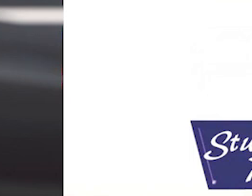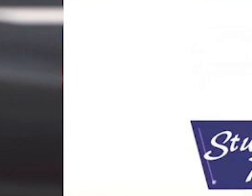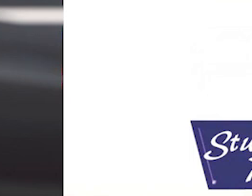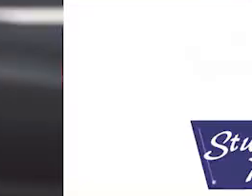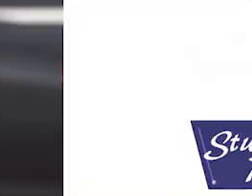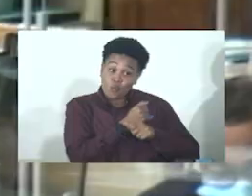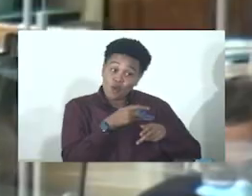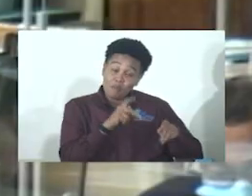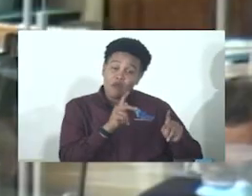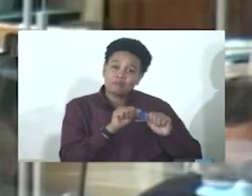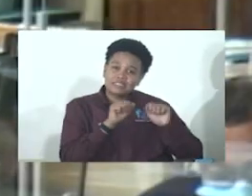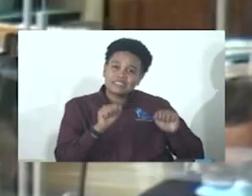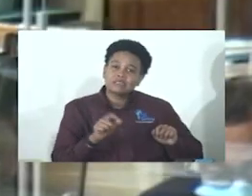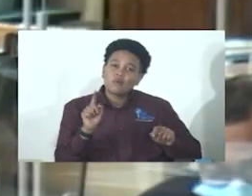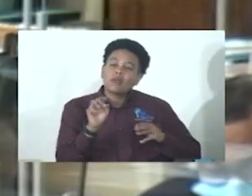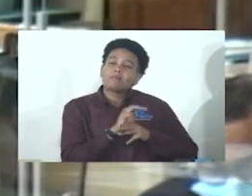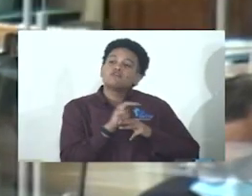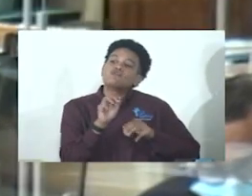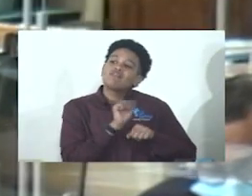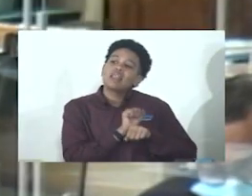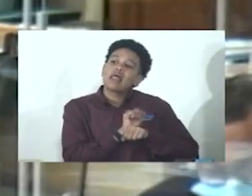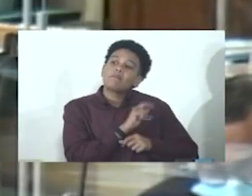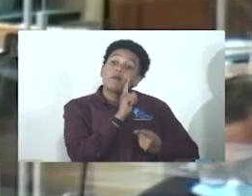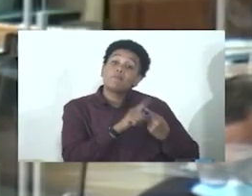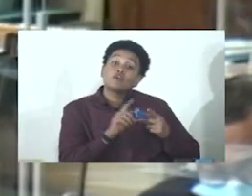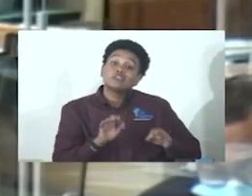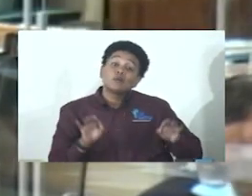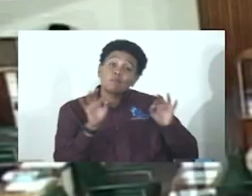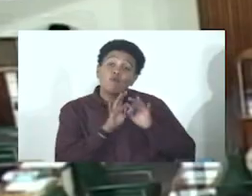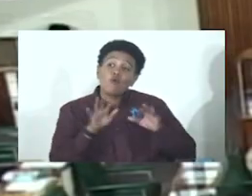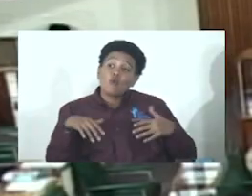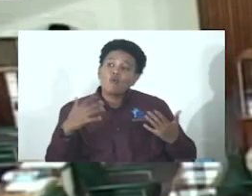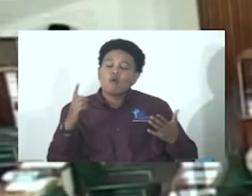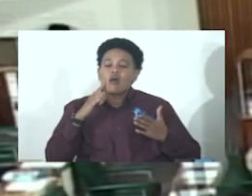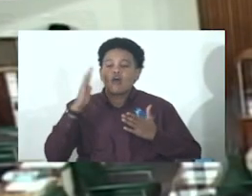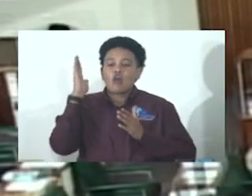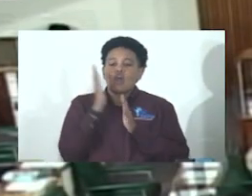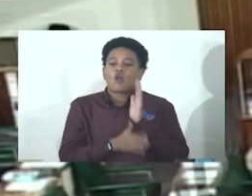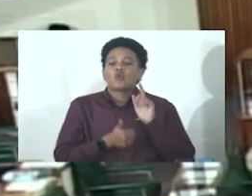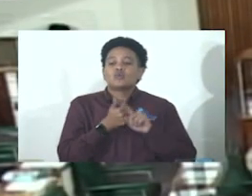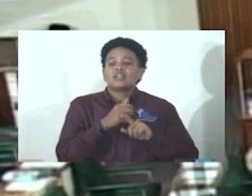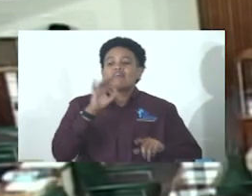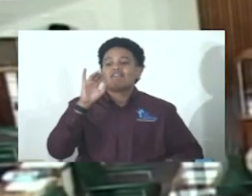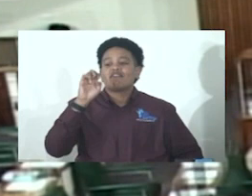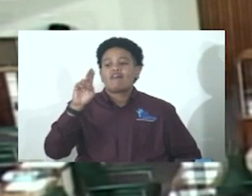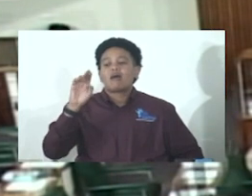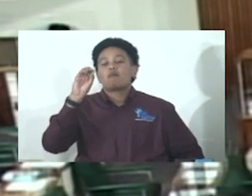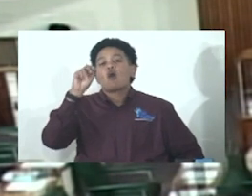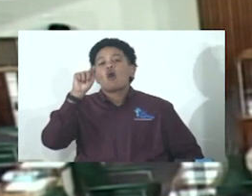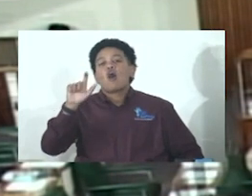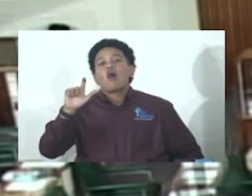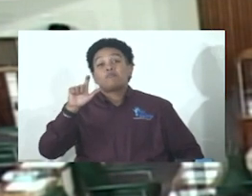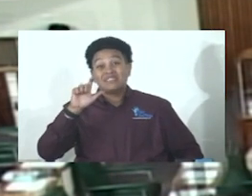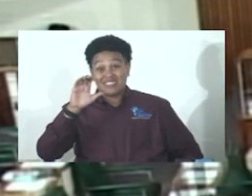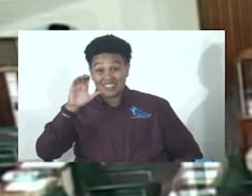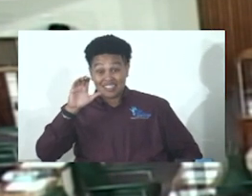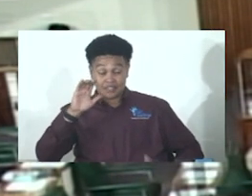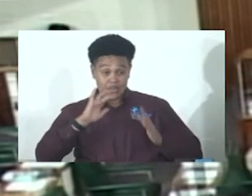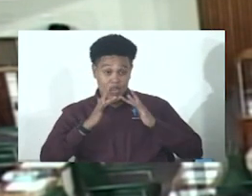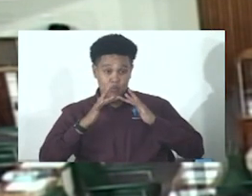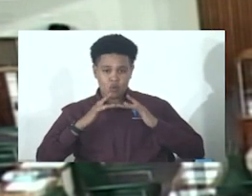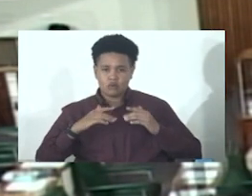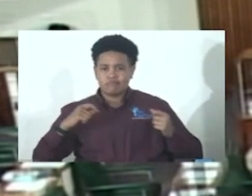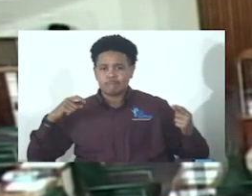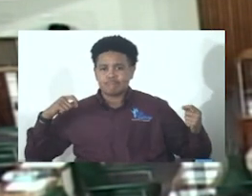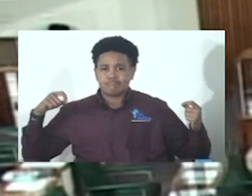one guarantor. Minister of Finance Dr. Nigel Clark says this is to increase accessibility for lower-income families who have difficulty finding